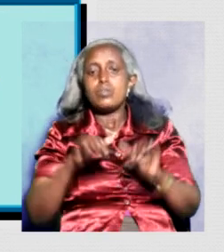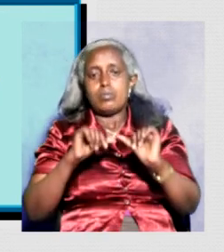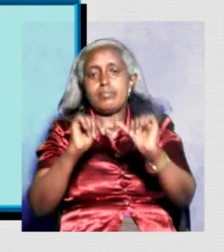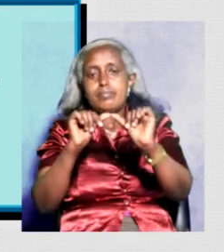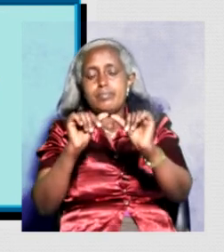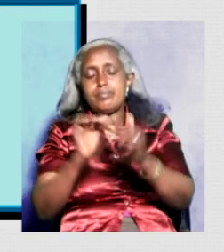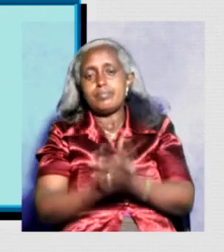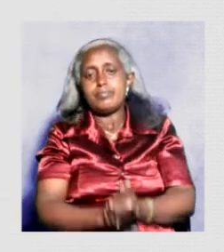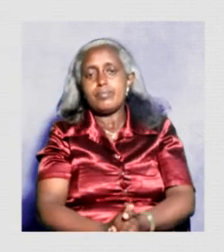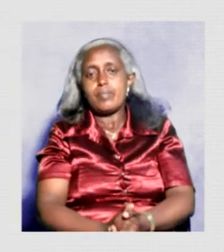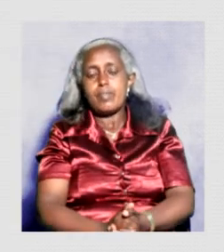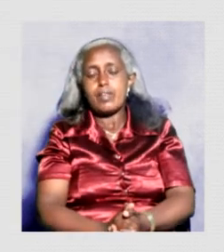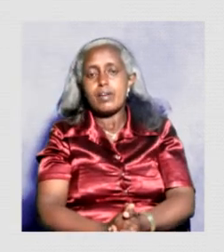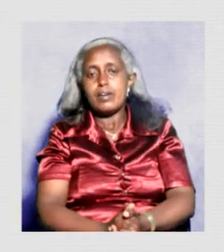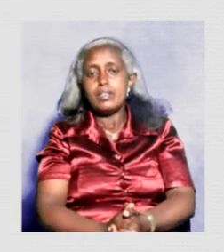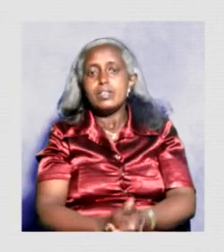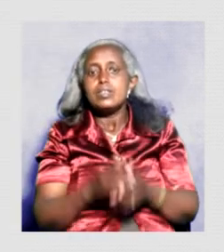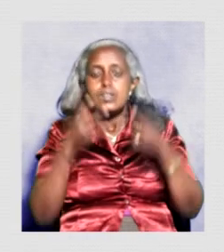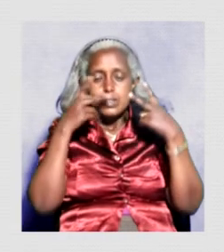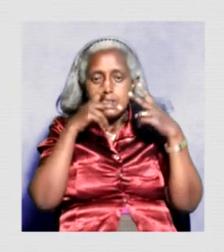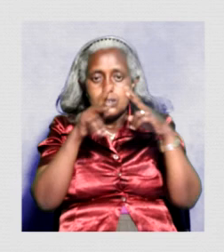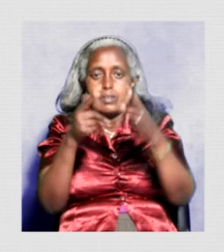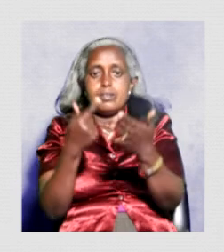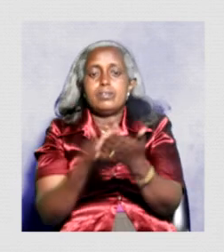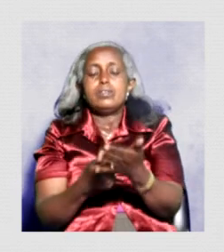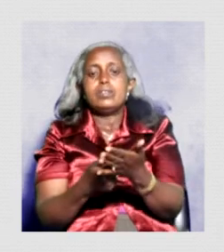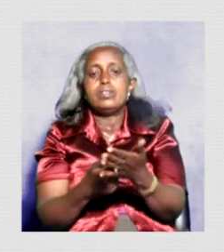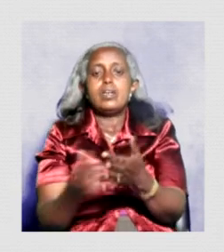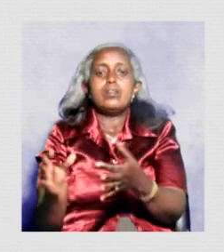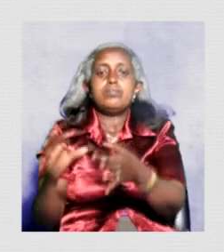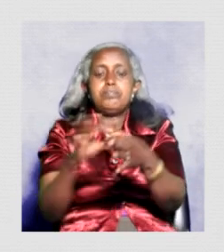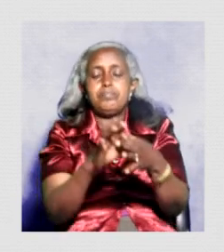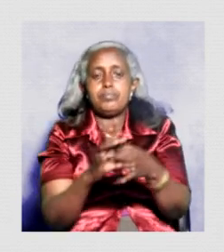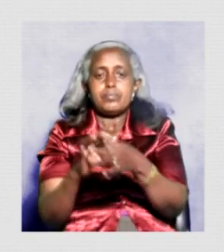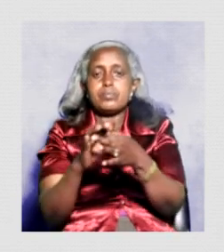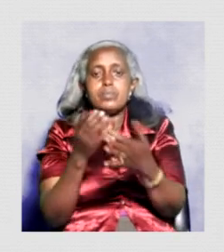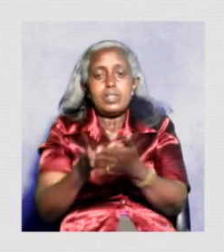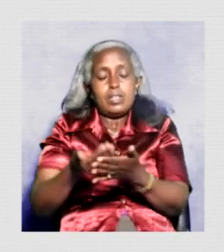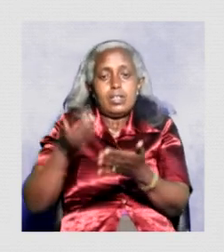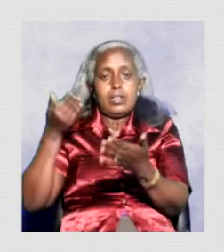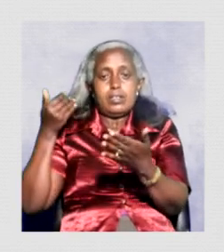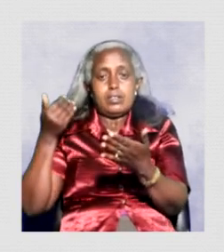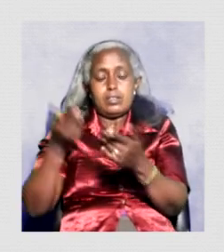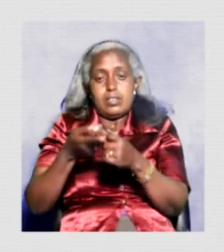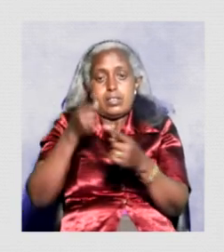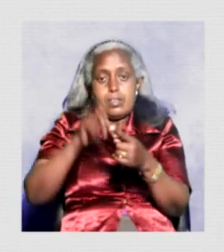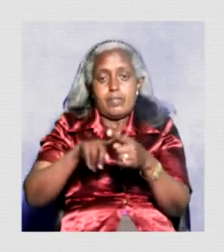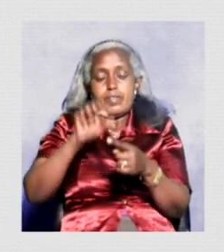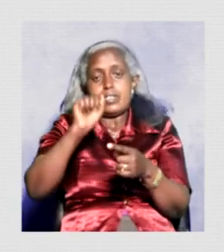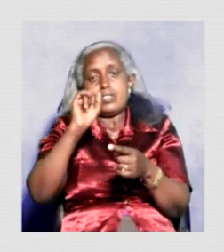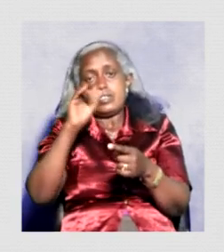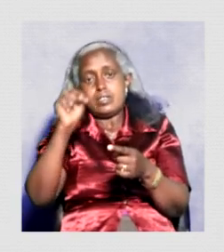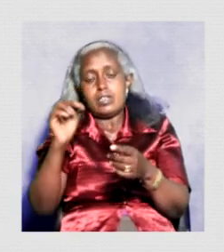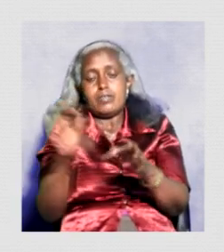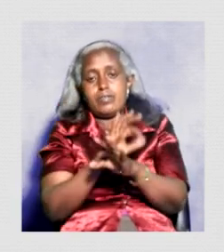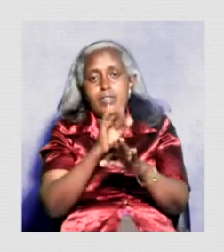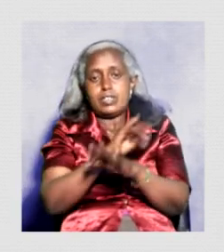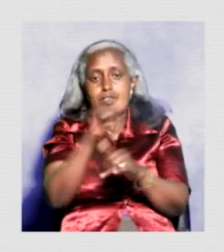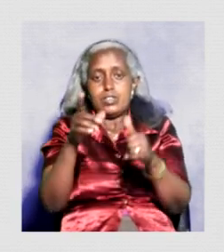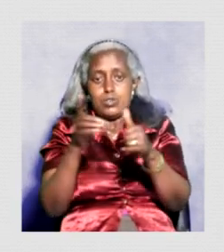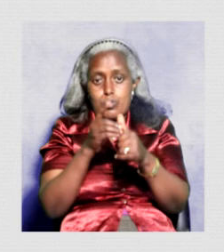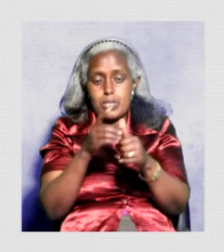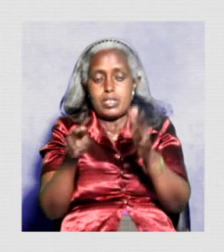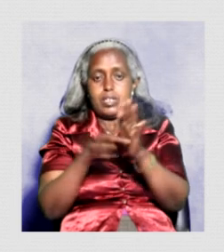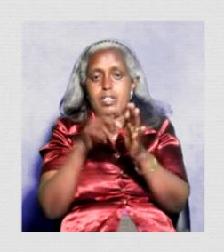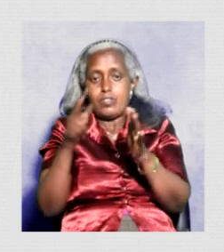continue. Look this up. As we said earlier, inverse sine function, its domain is this between negative 1